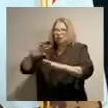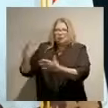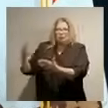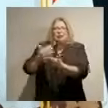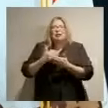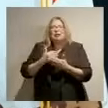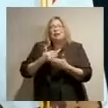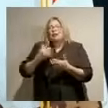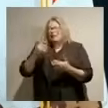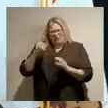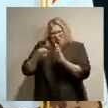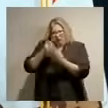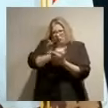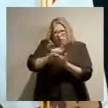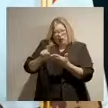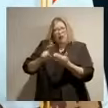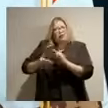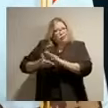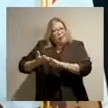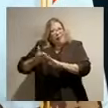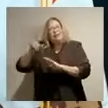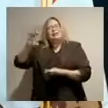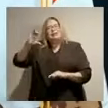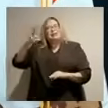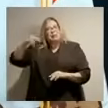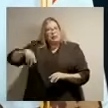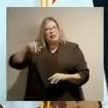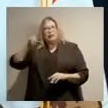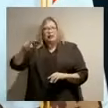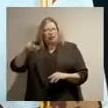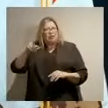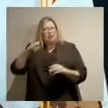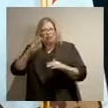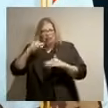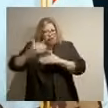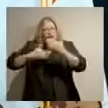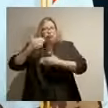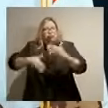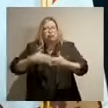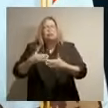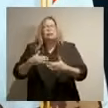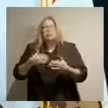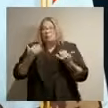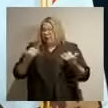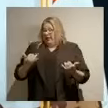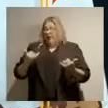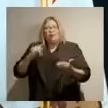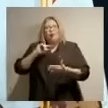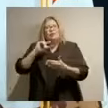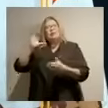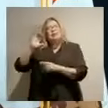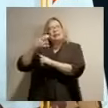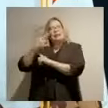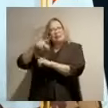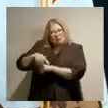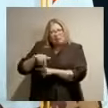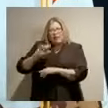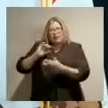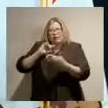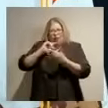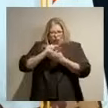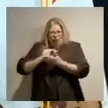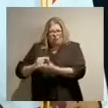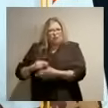CHP. Today, the CHP is graduating 106 cadets. 1,000 new CHP officers were